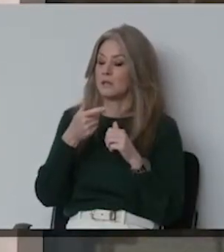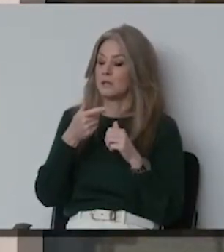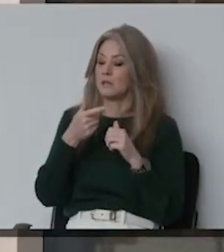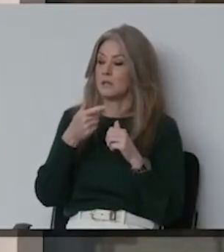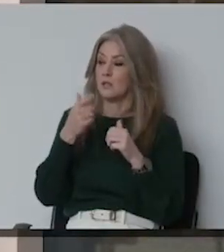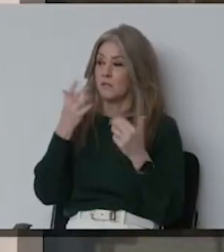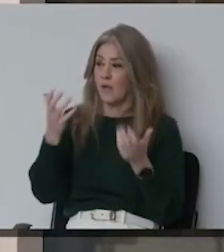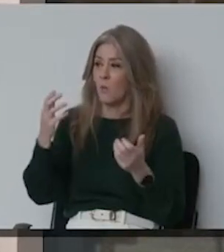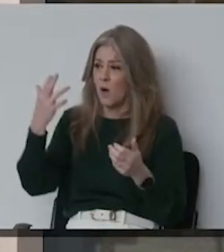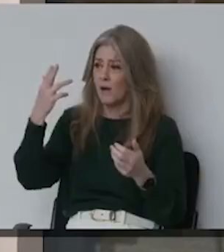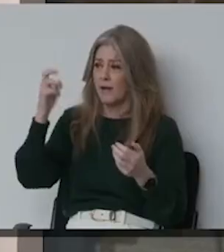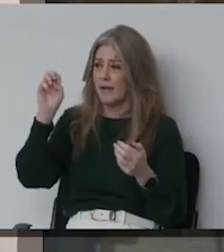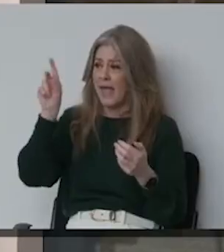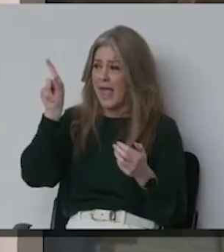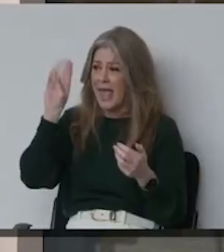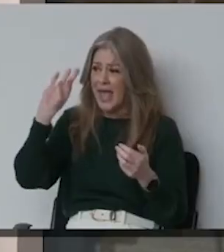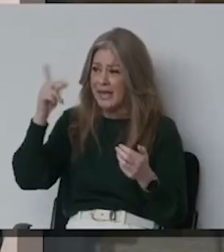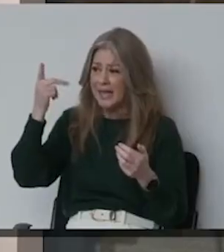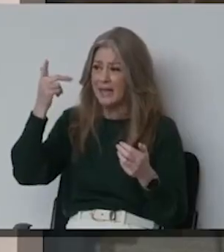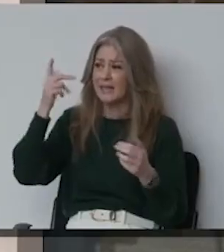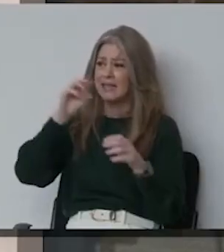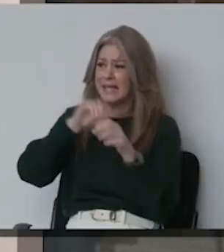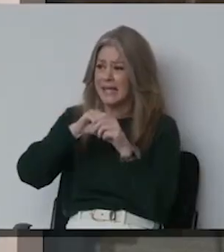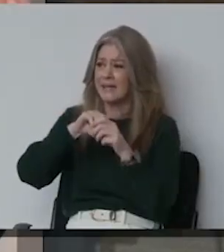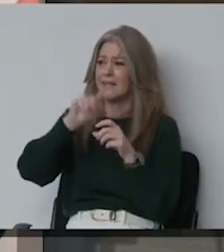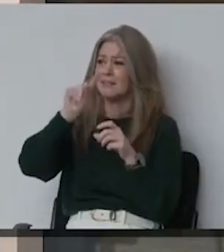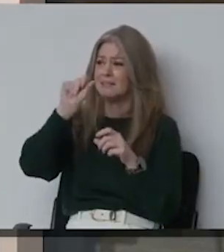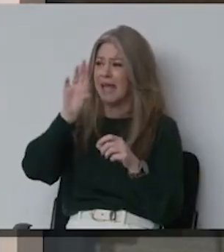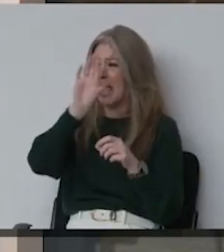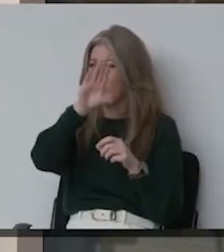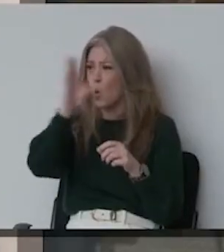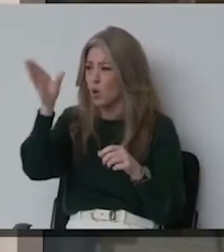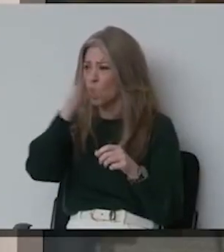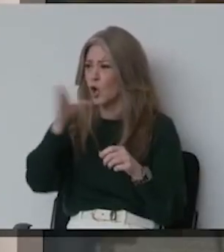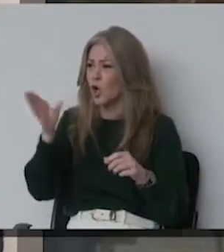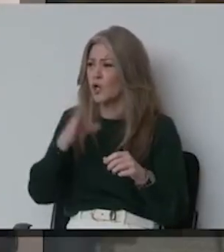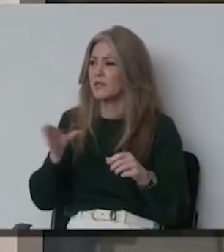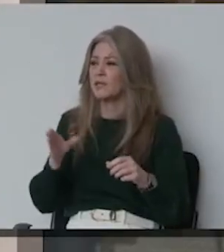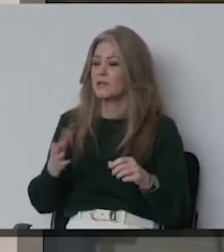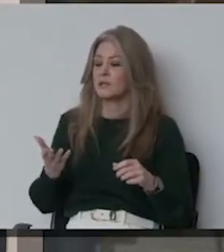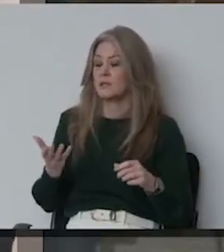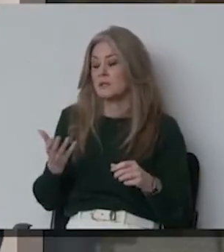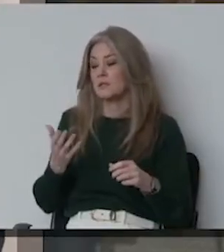want headings and things like that in the tab order? How can they read it, basically? So